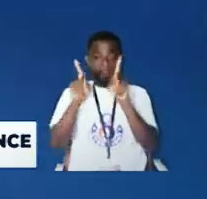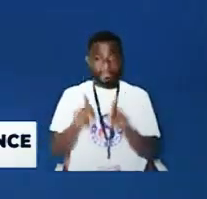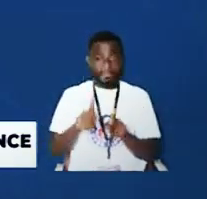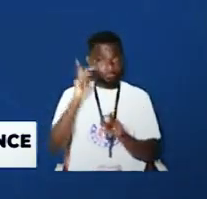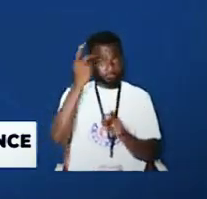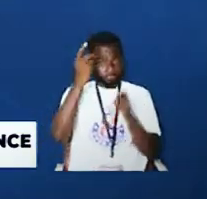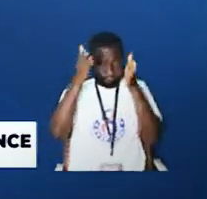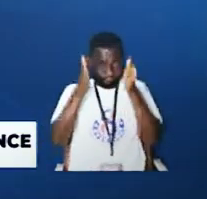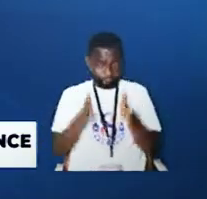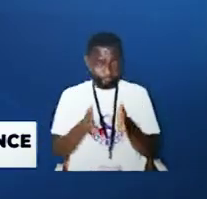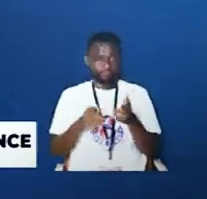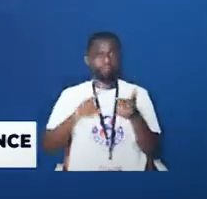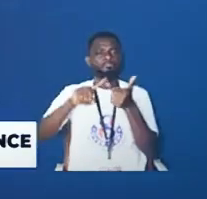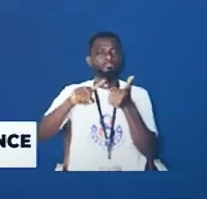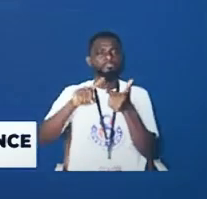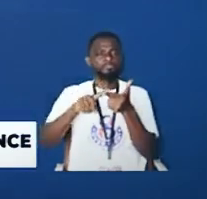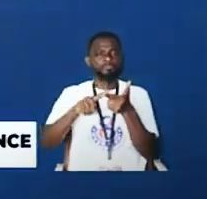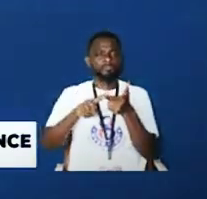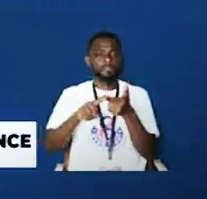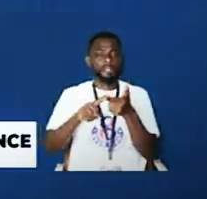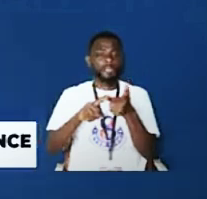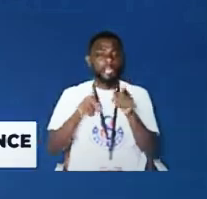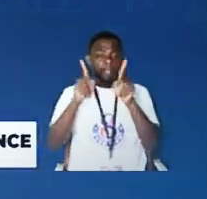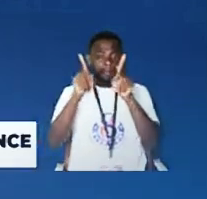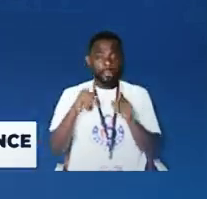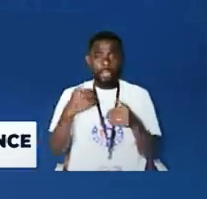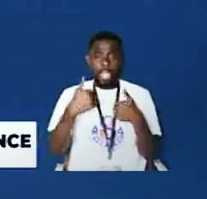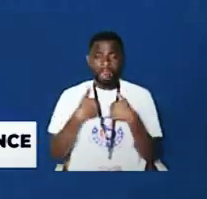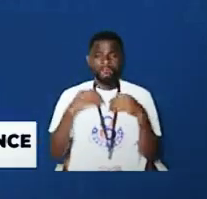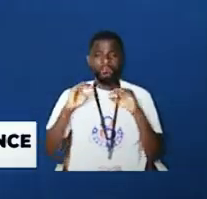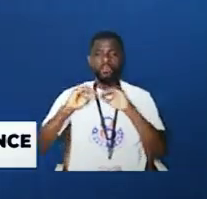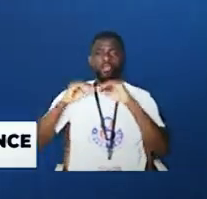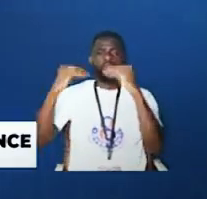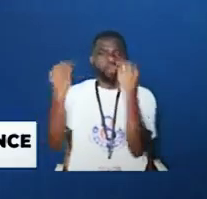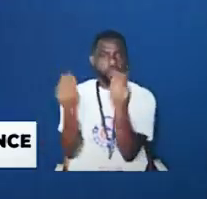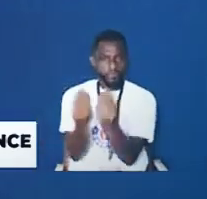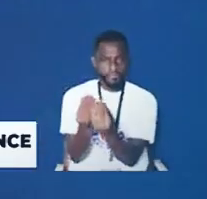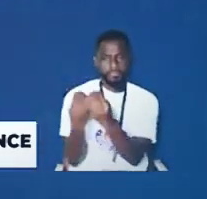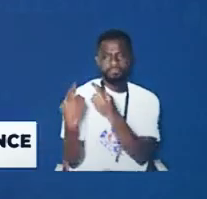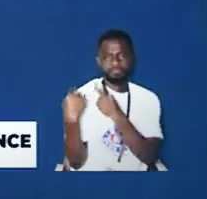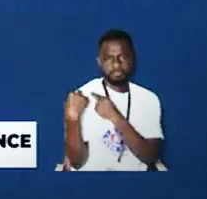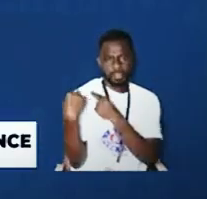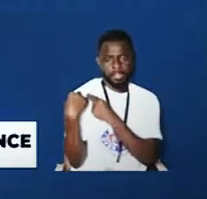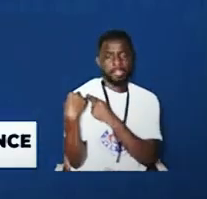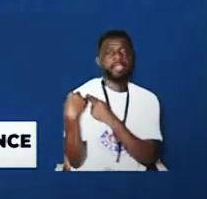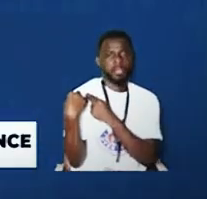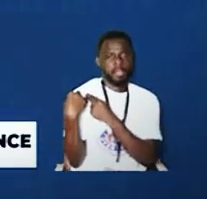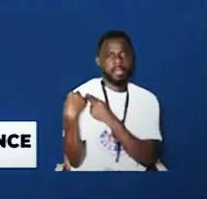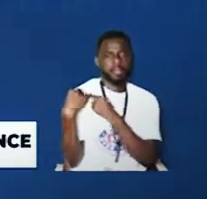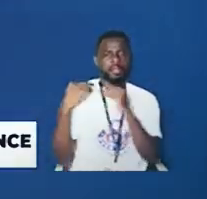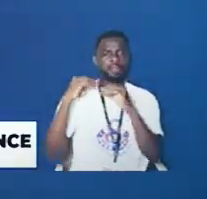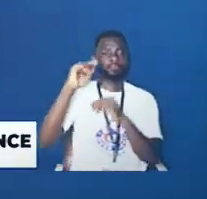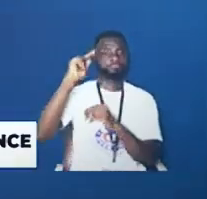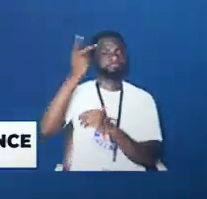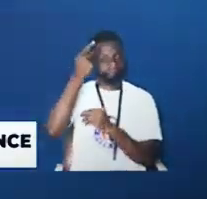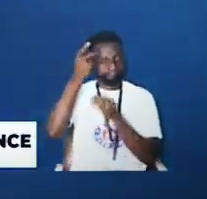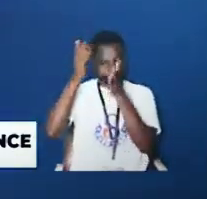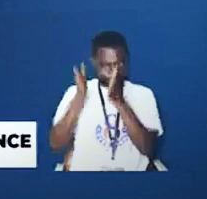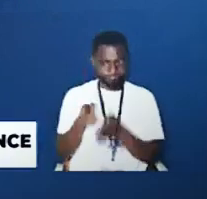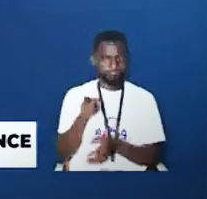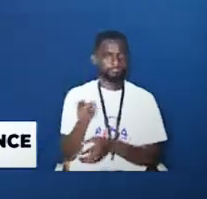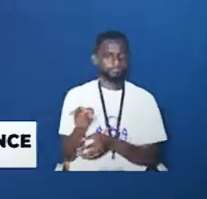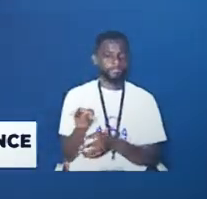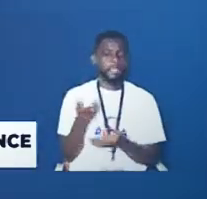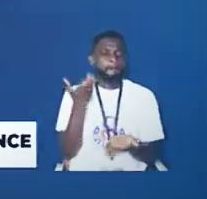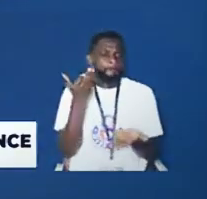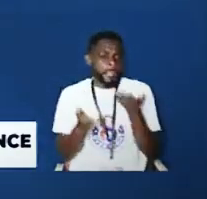Then, a person who holds a political office is also a politician. So you may not be